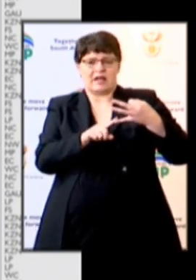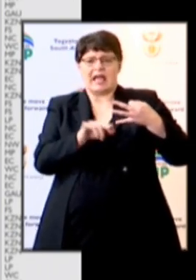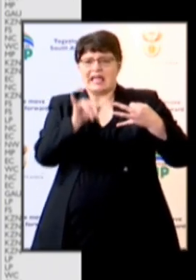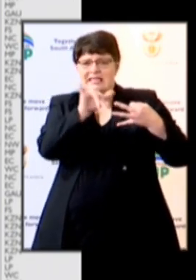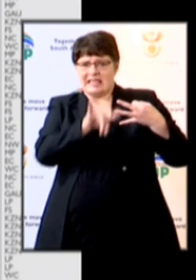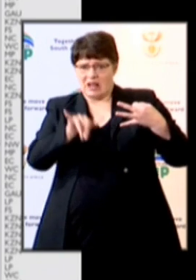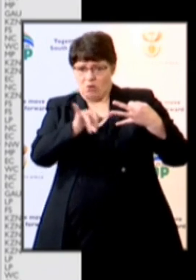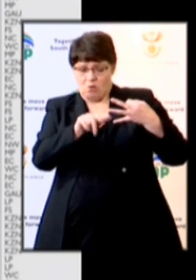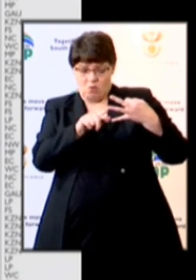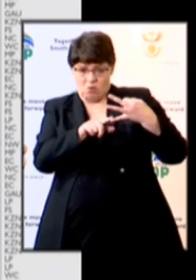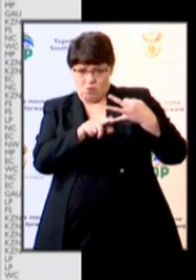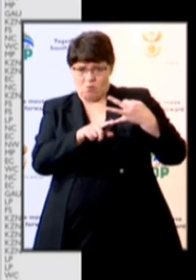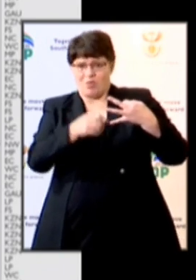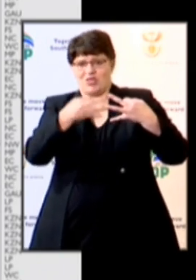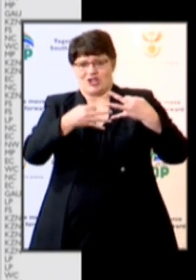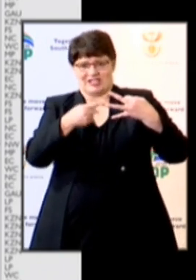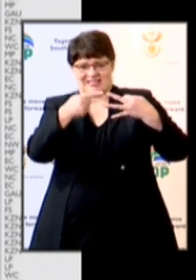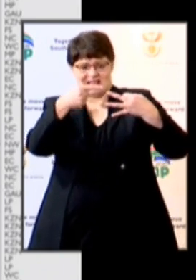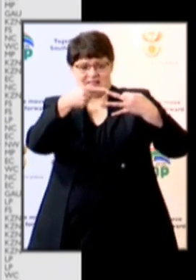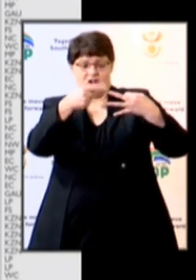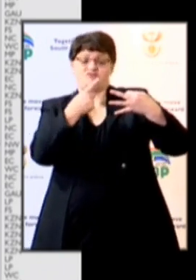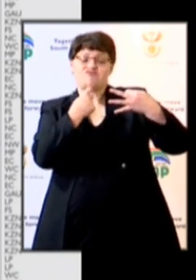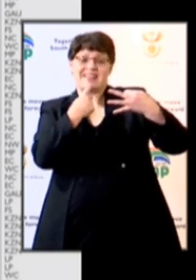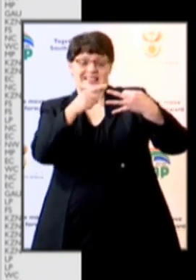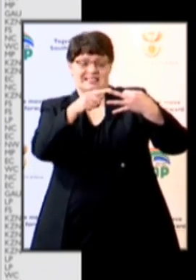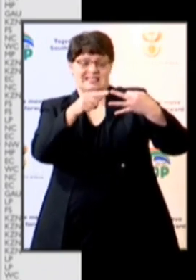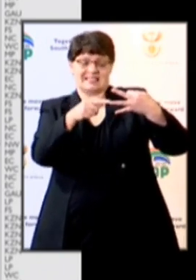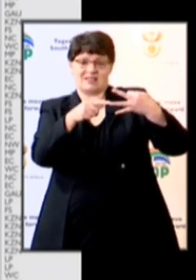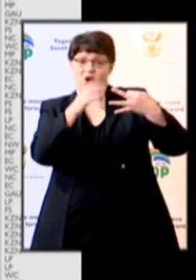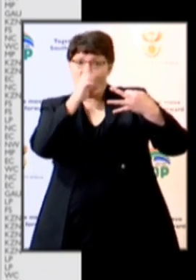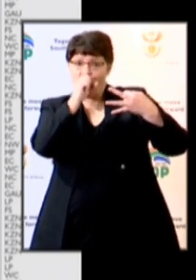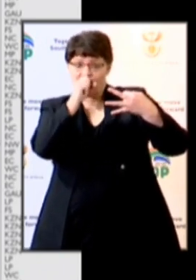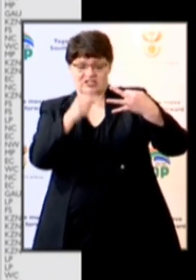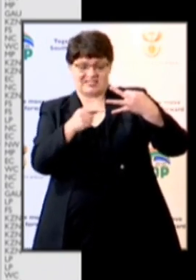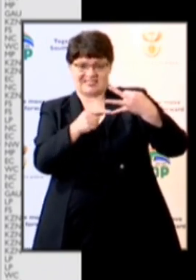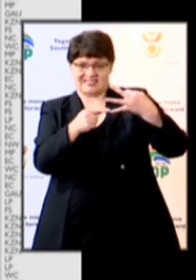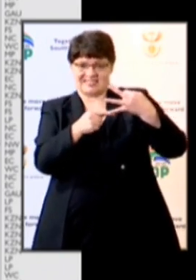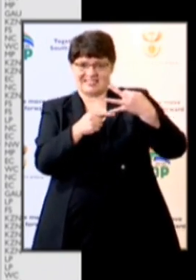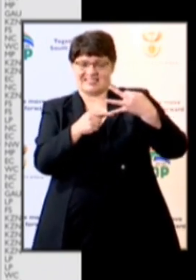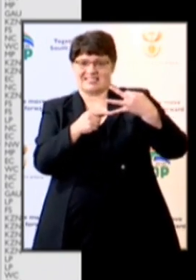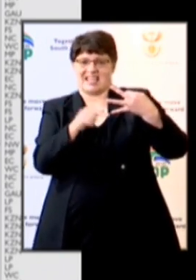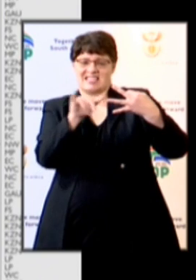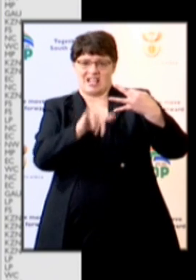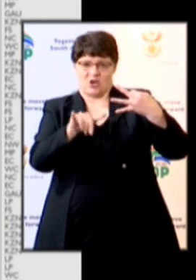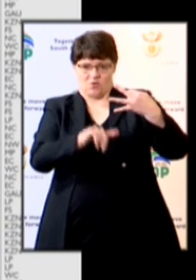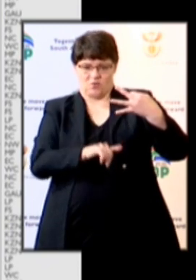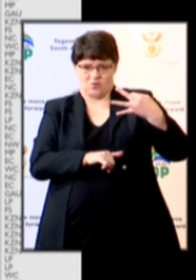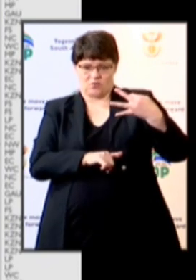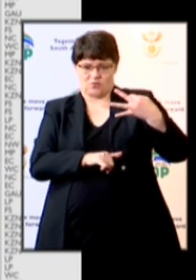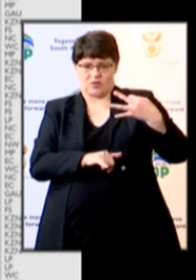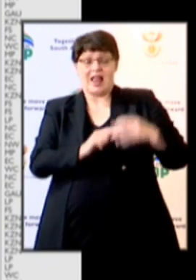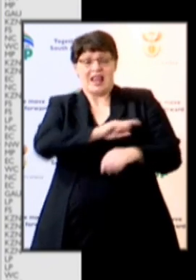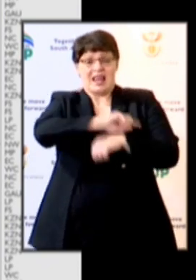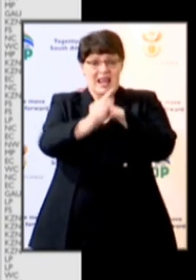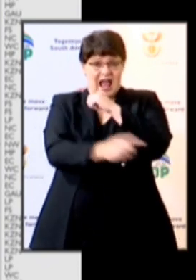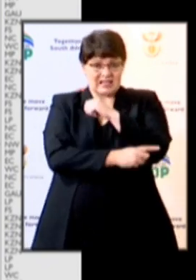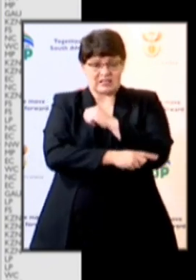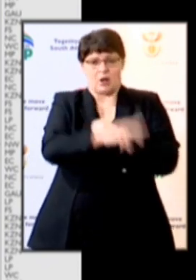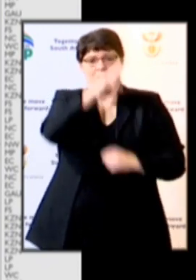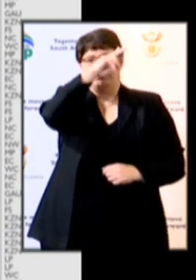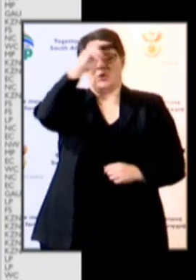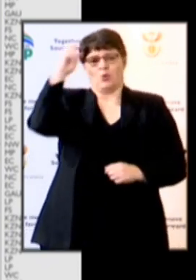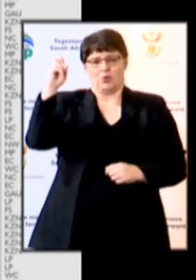third to the red and the orange spots. And then the blue are